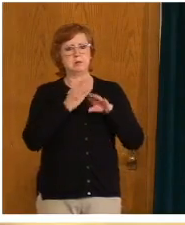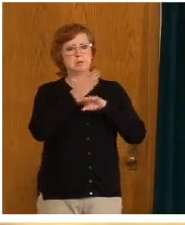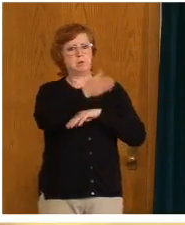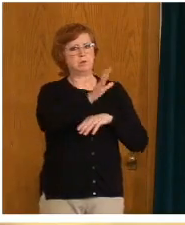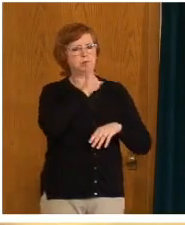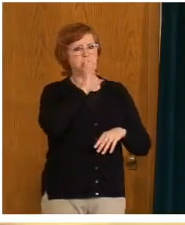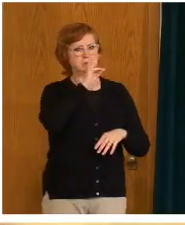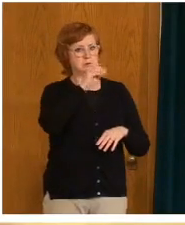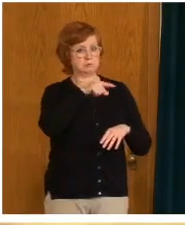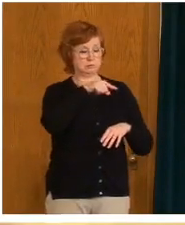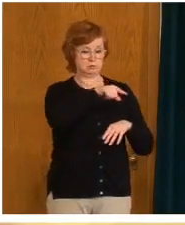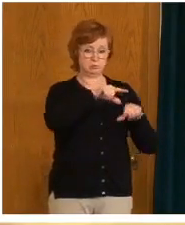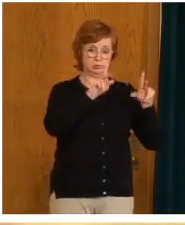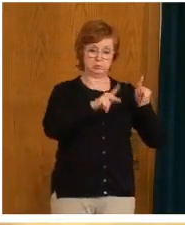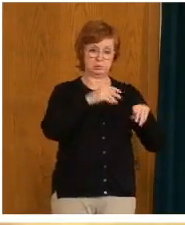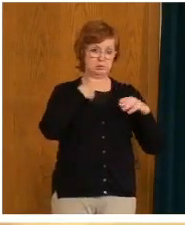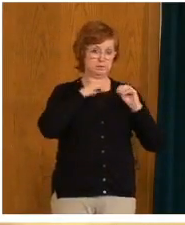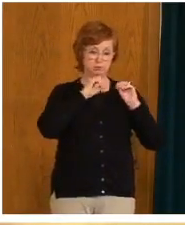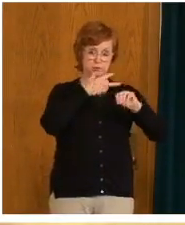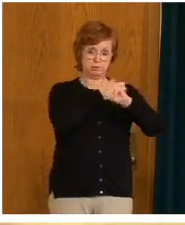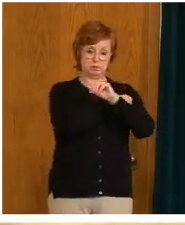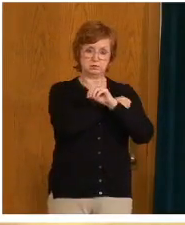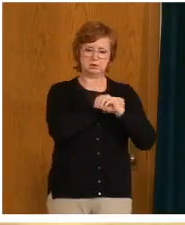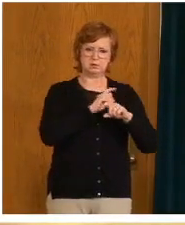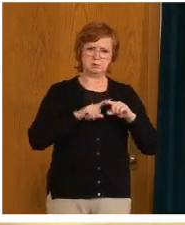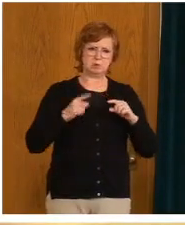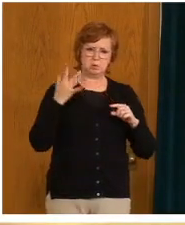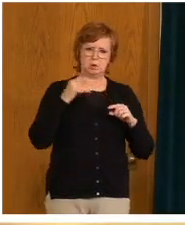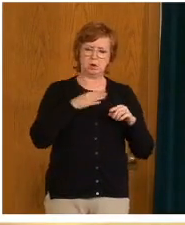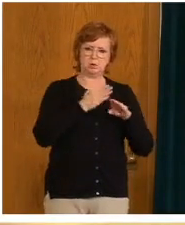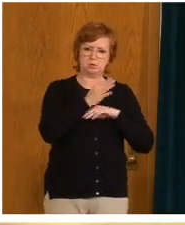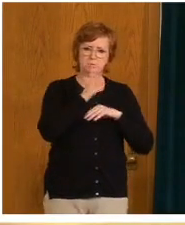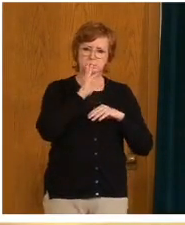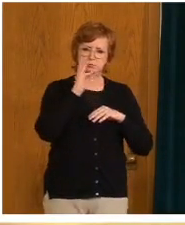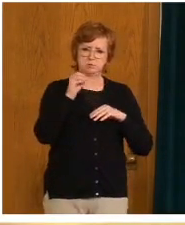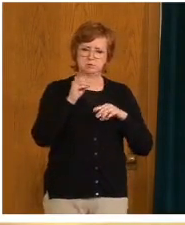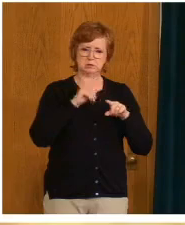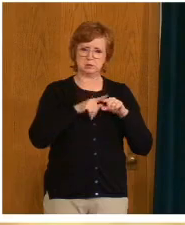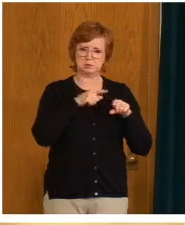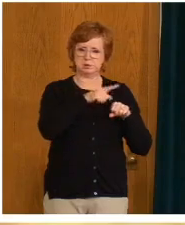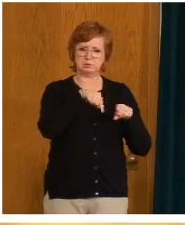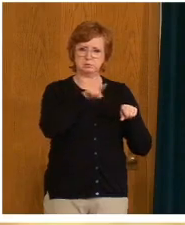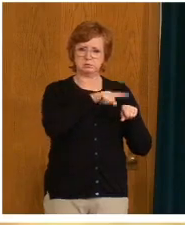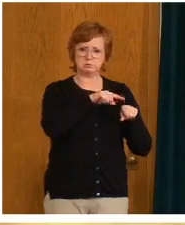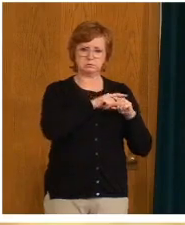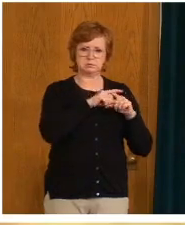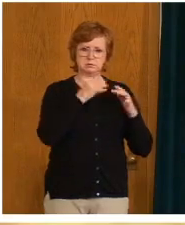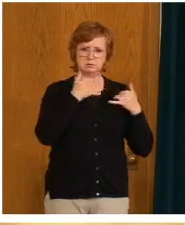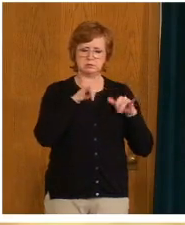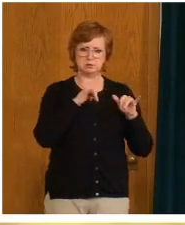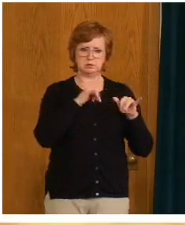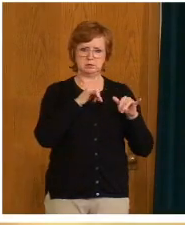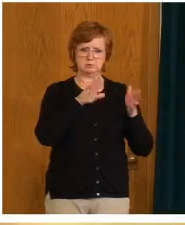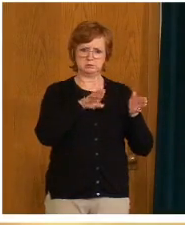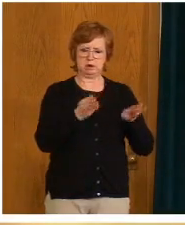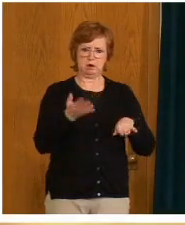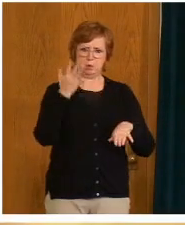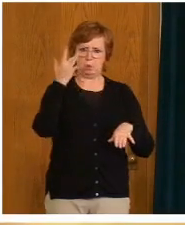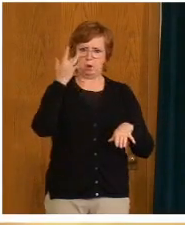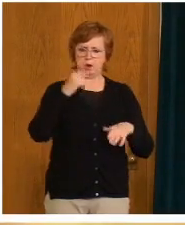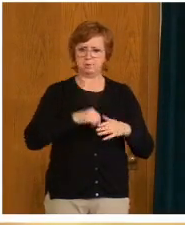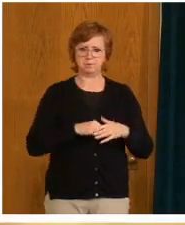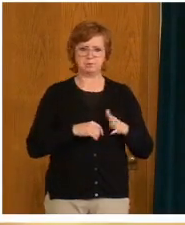can tell us about why these people are dying when vaccine uptake for those older groups is so high? Scott or Dr. Shahab, do you